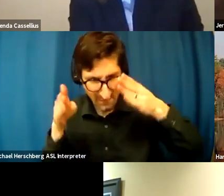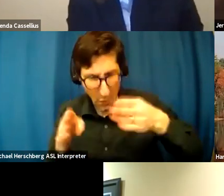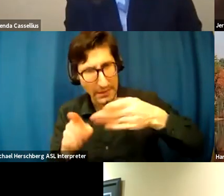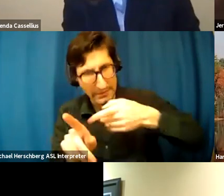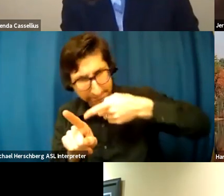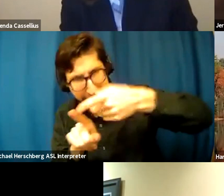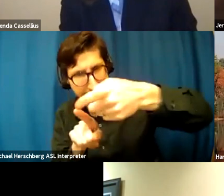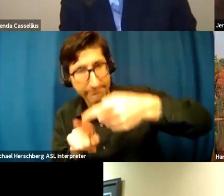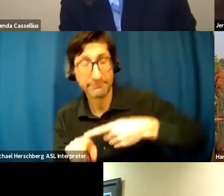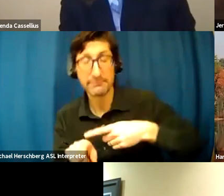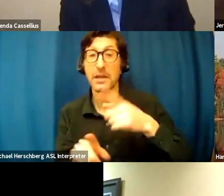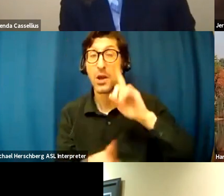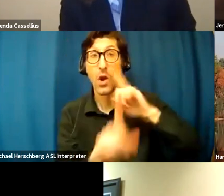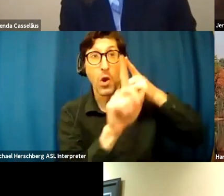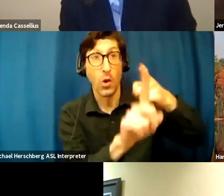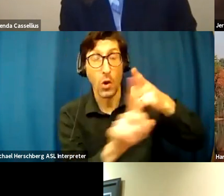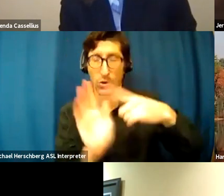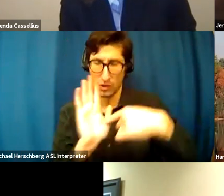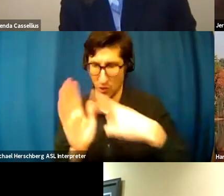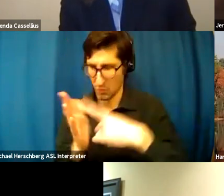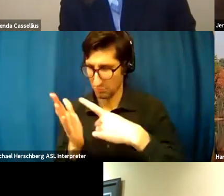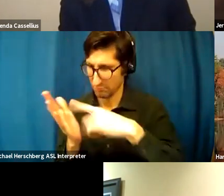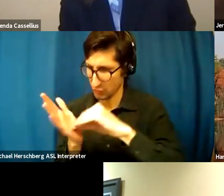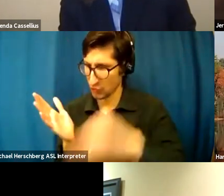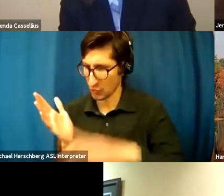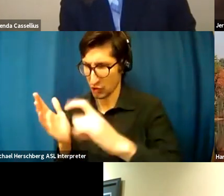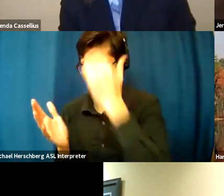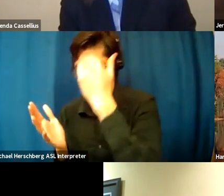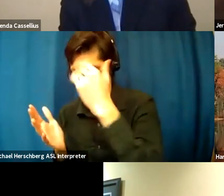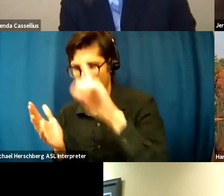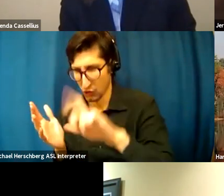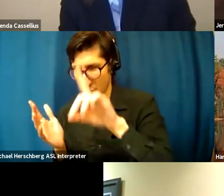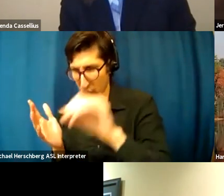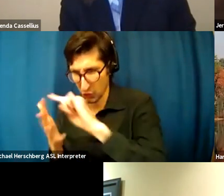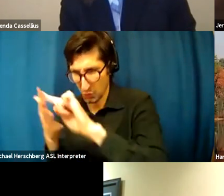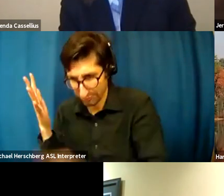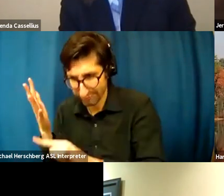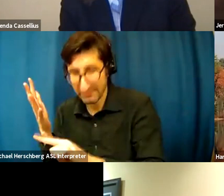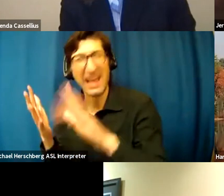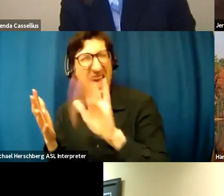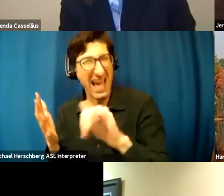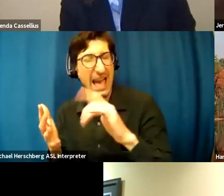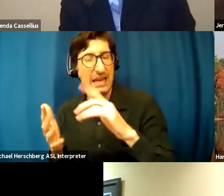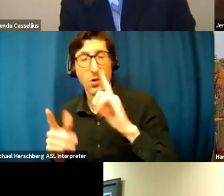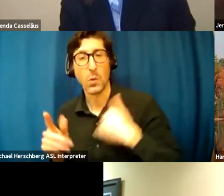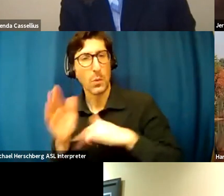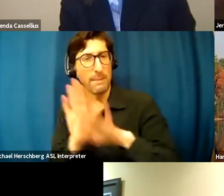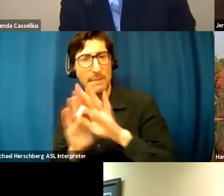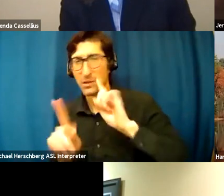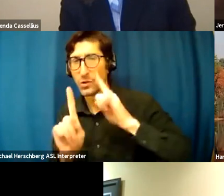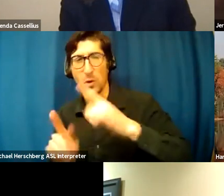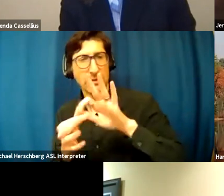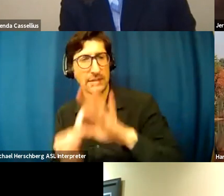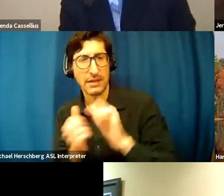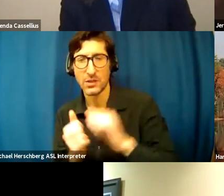represent what students should know and be able to do. And the committee selected goals that focus on early literacy,